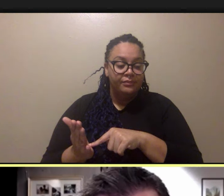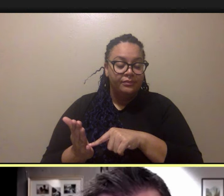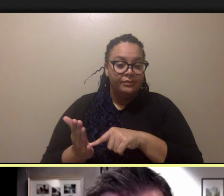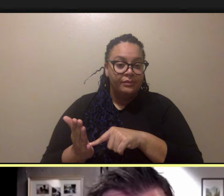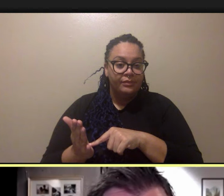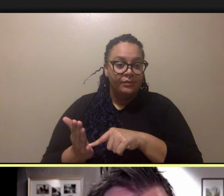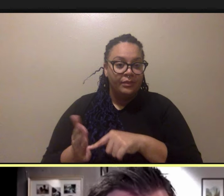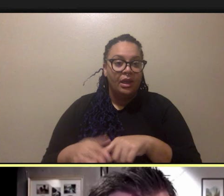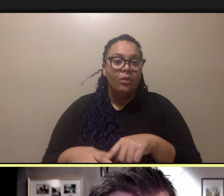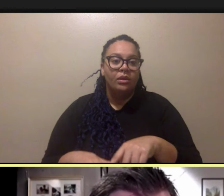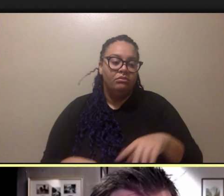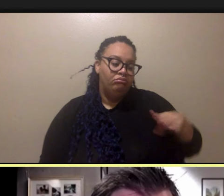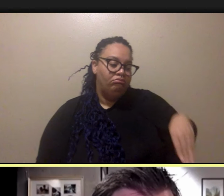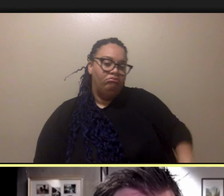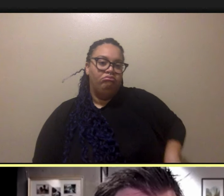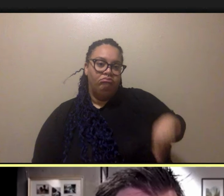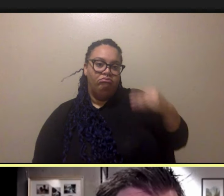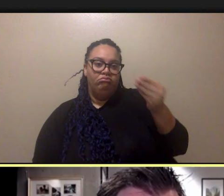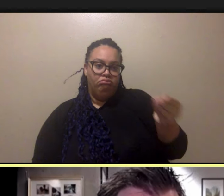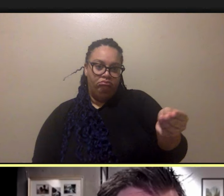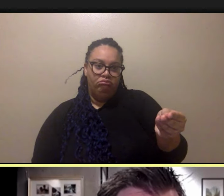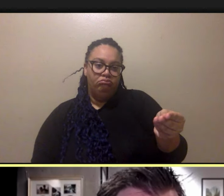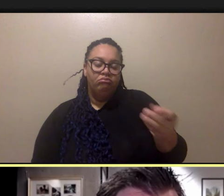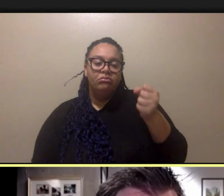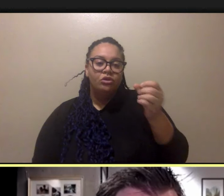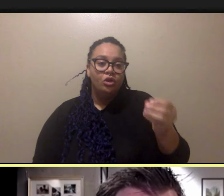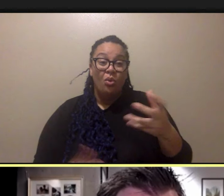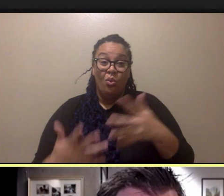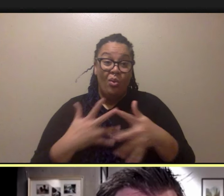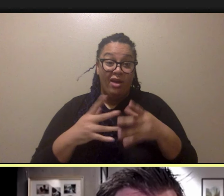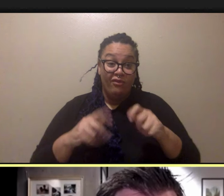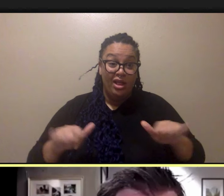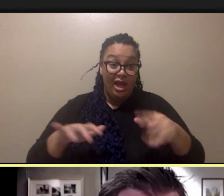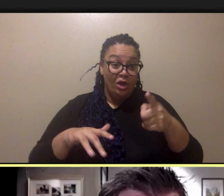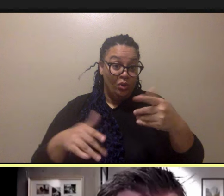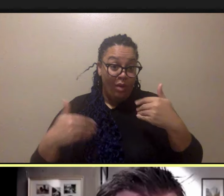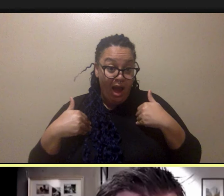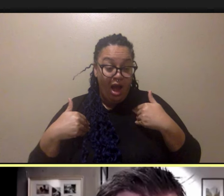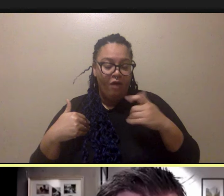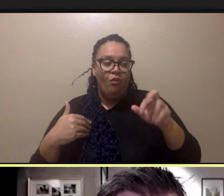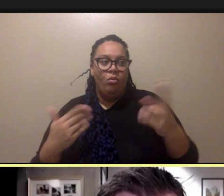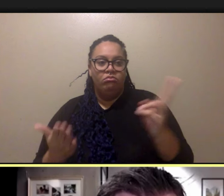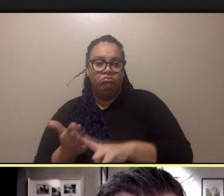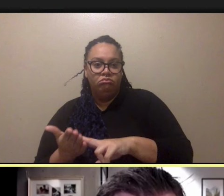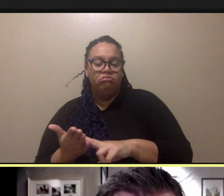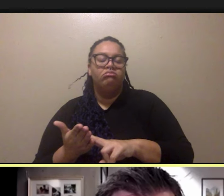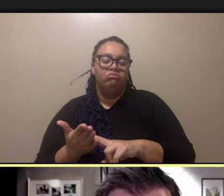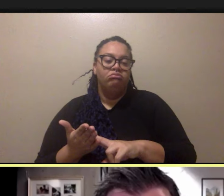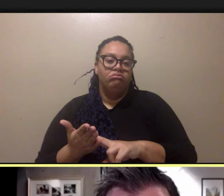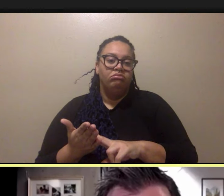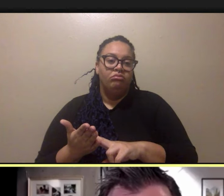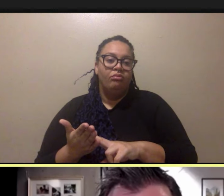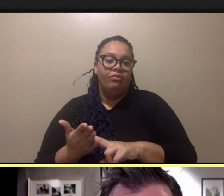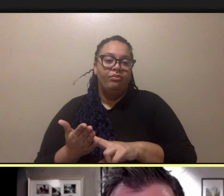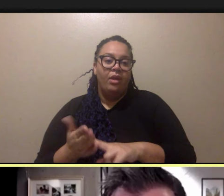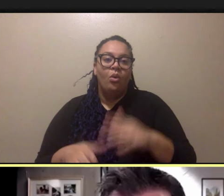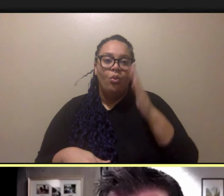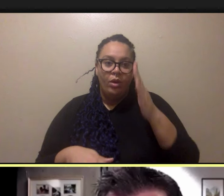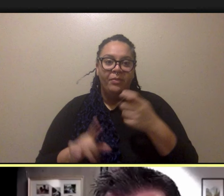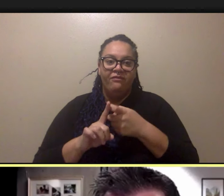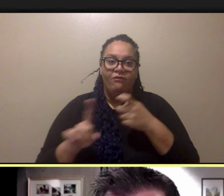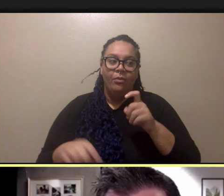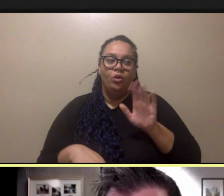come out of your pocket. So whatever acreage you was contracted to the laborer at the end of the 7 years, that was going to come out of your